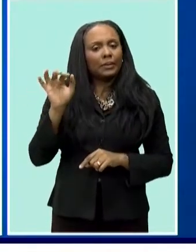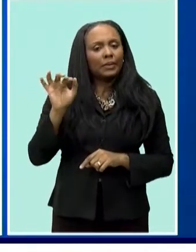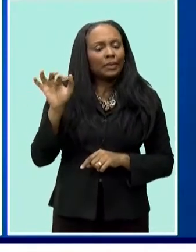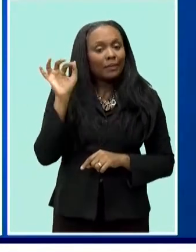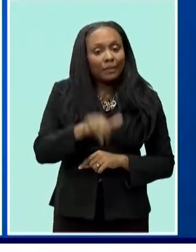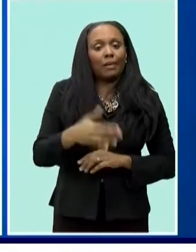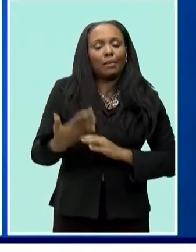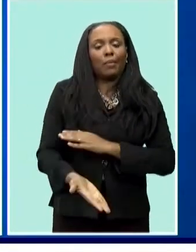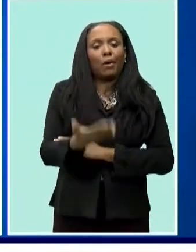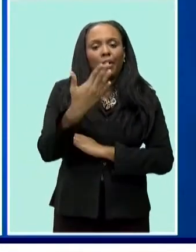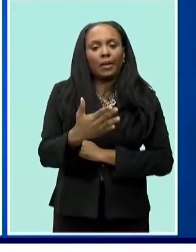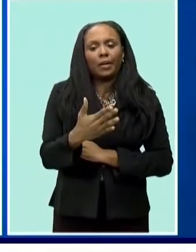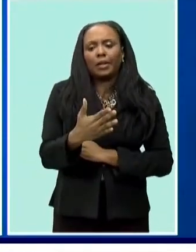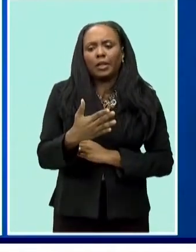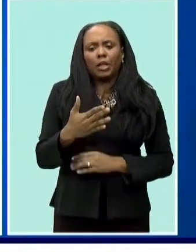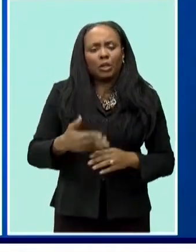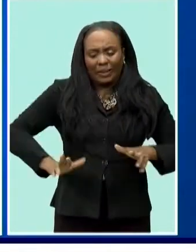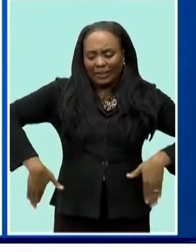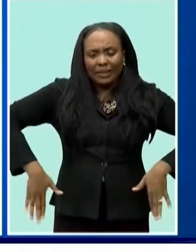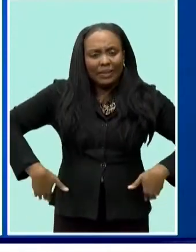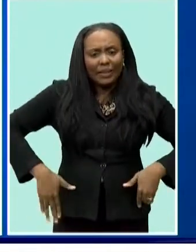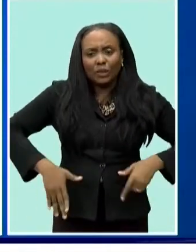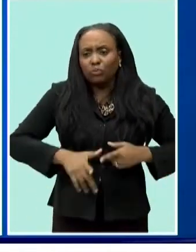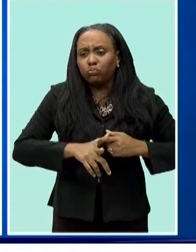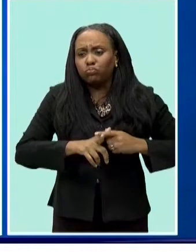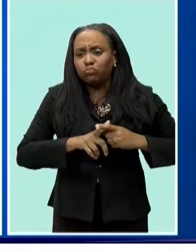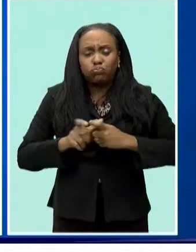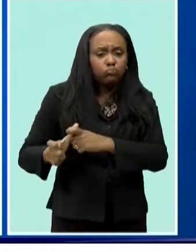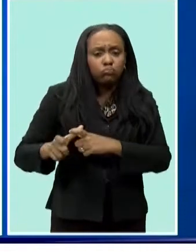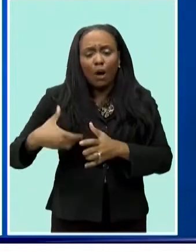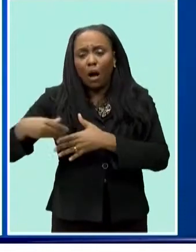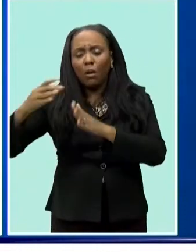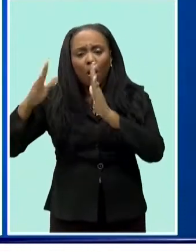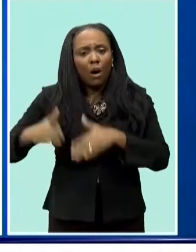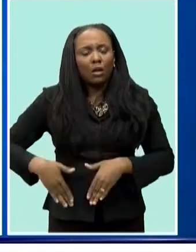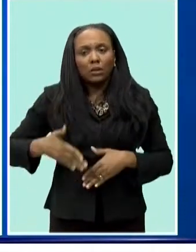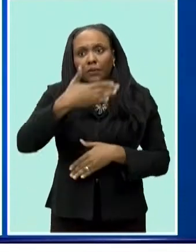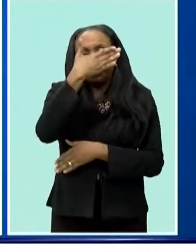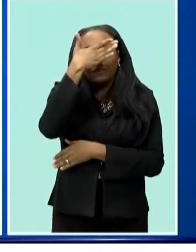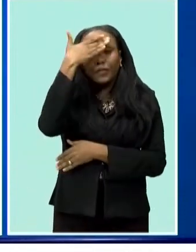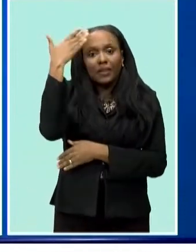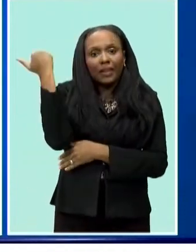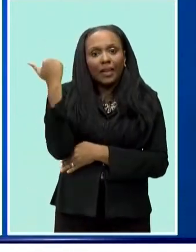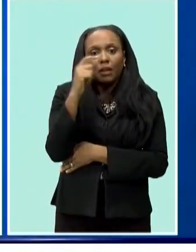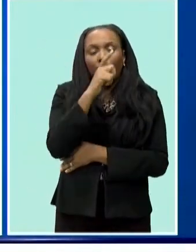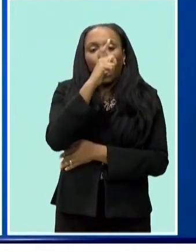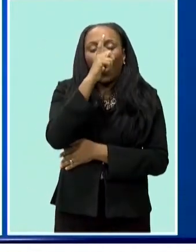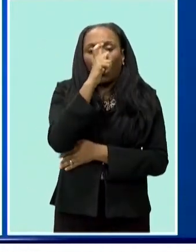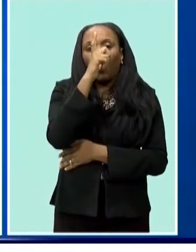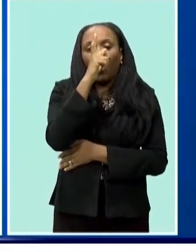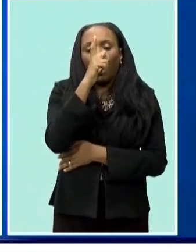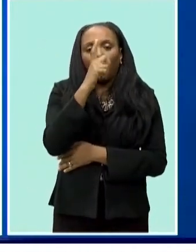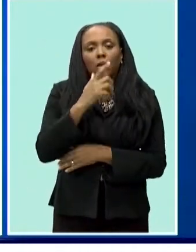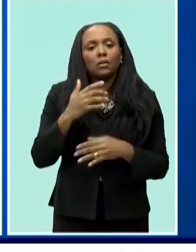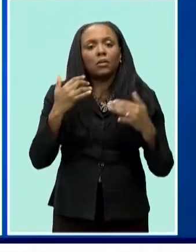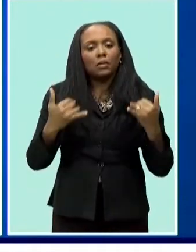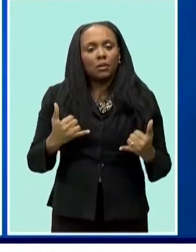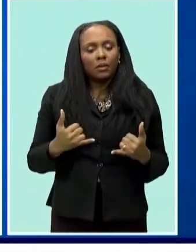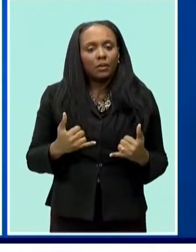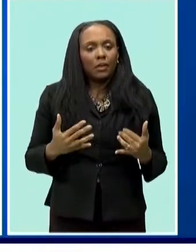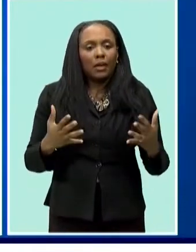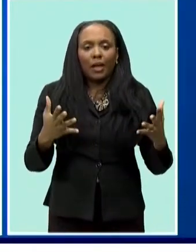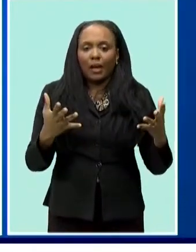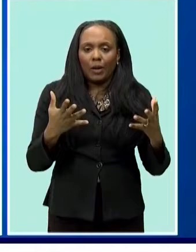the inhaler. So I'm very grateful to you. On the behalf of my